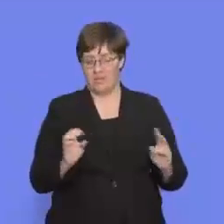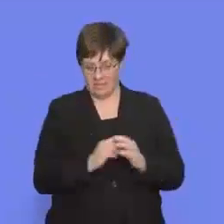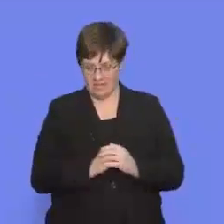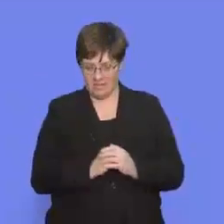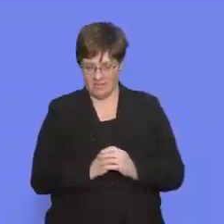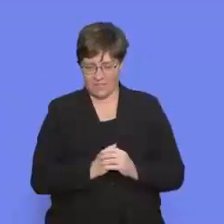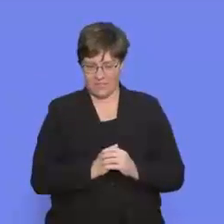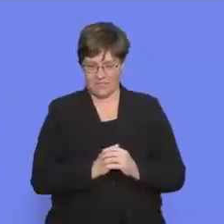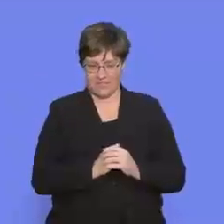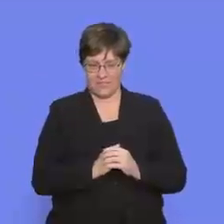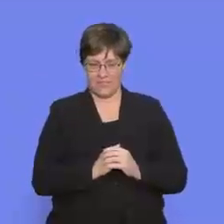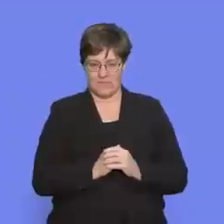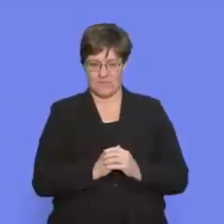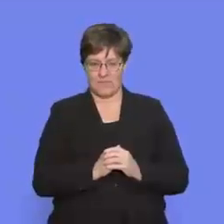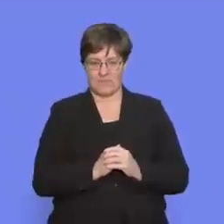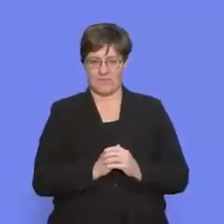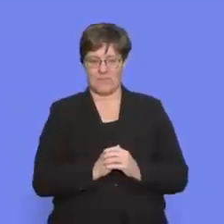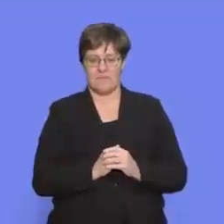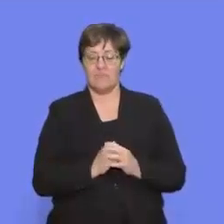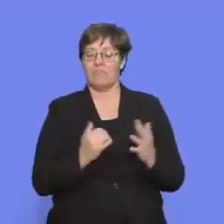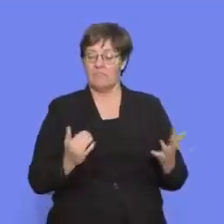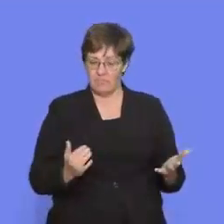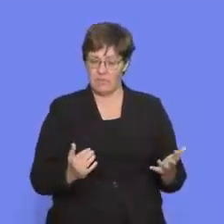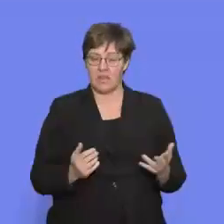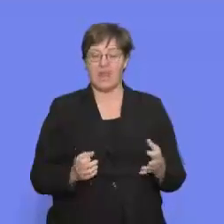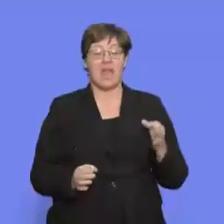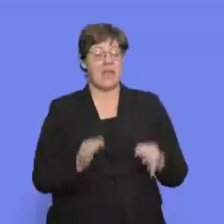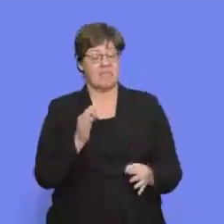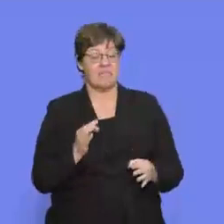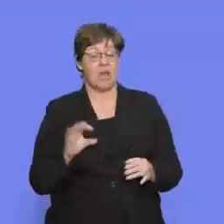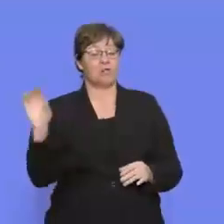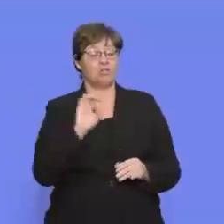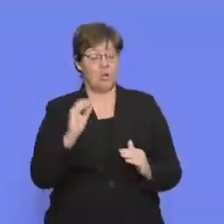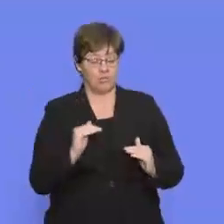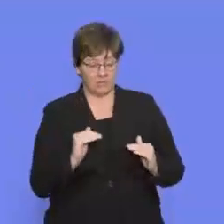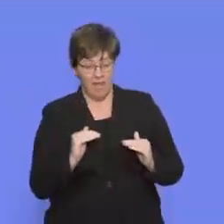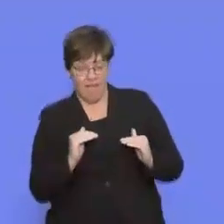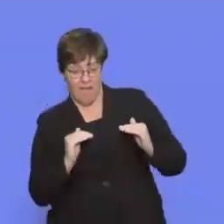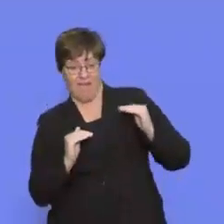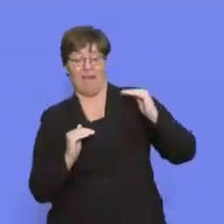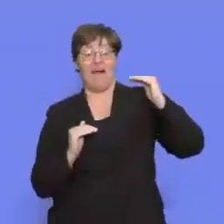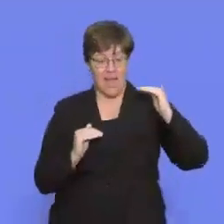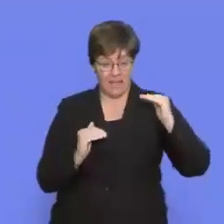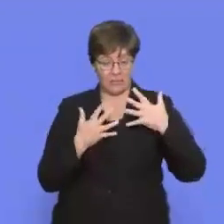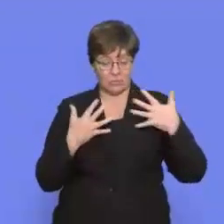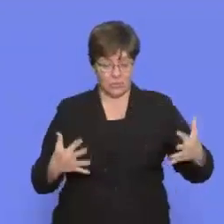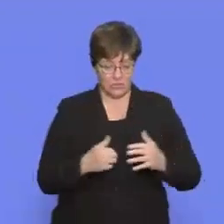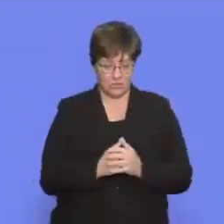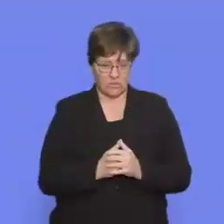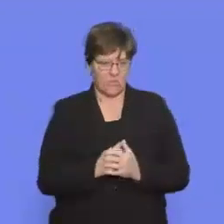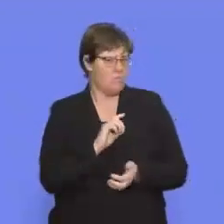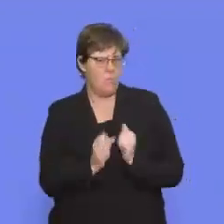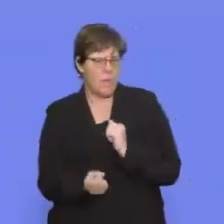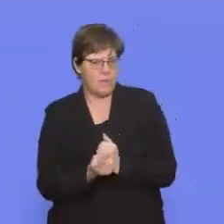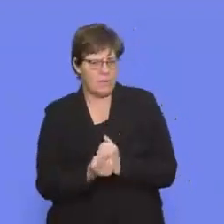the case salt level increases, what is going to happen? The opposite.